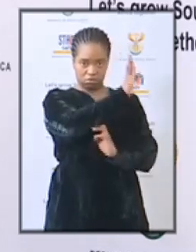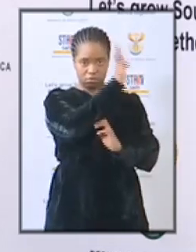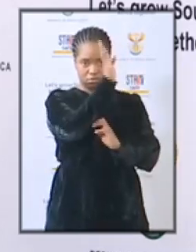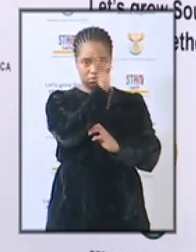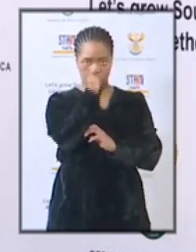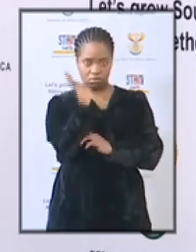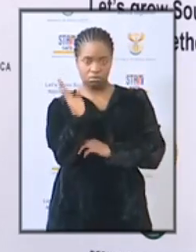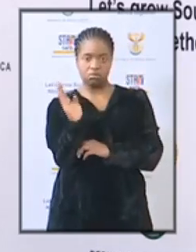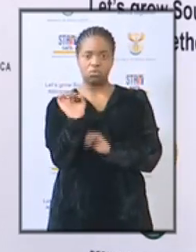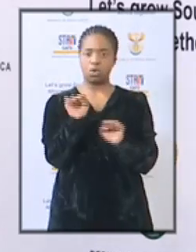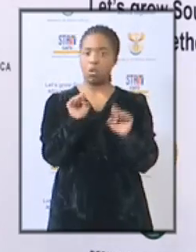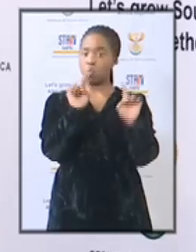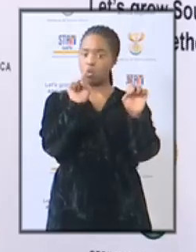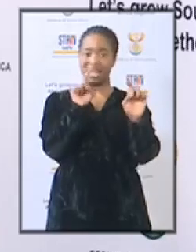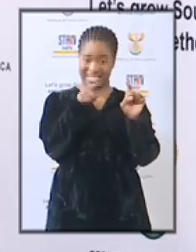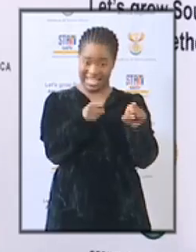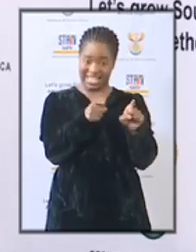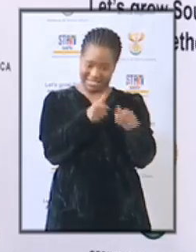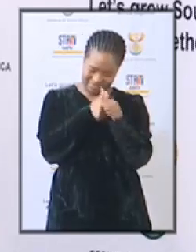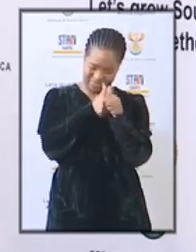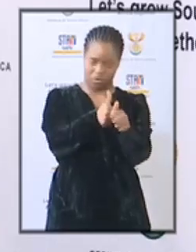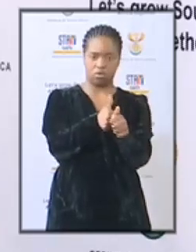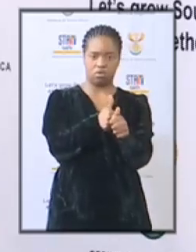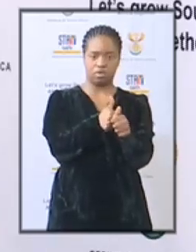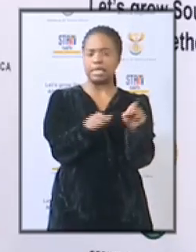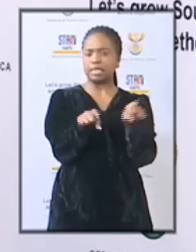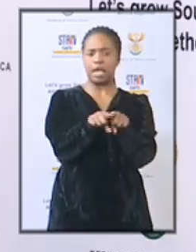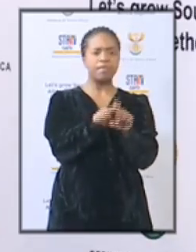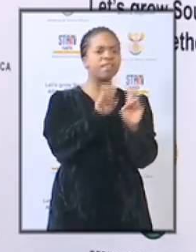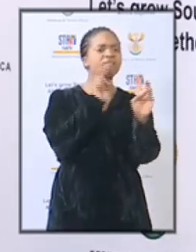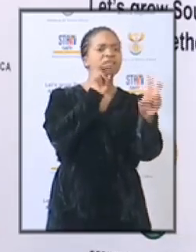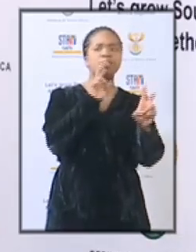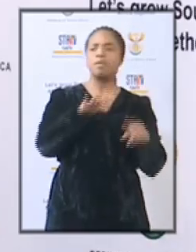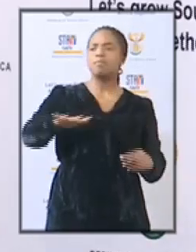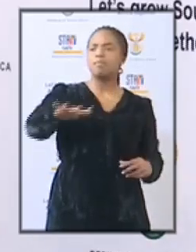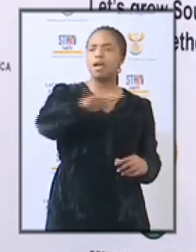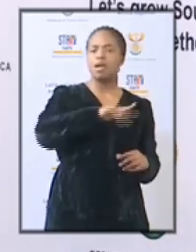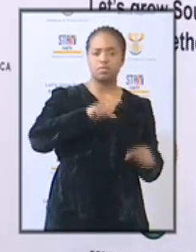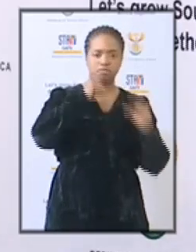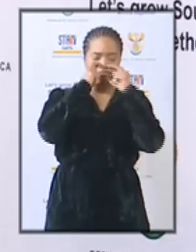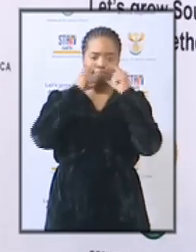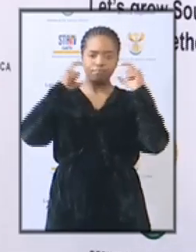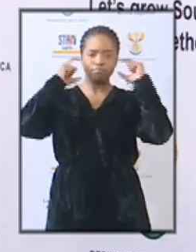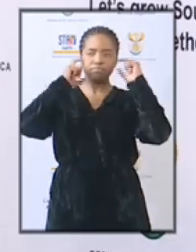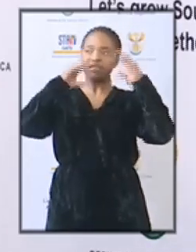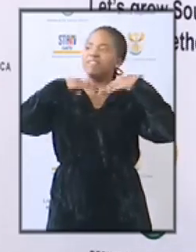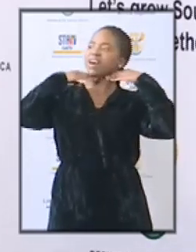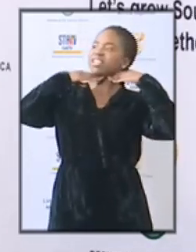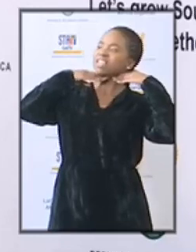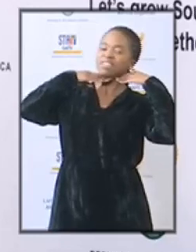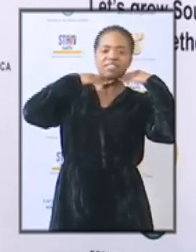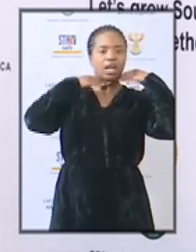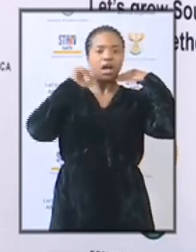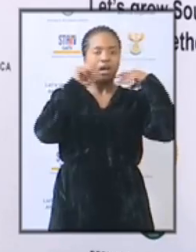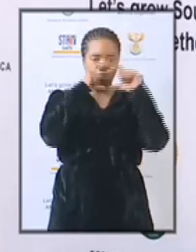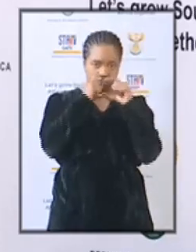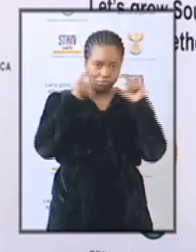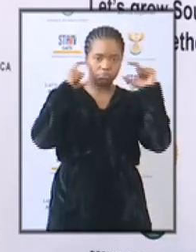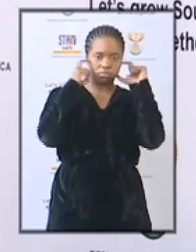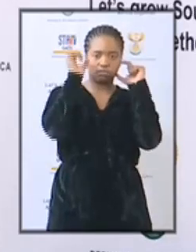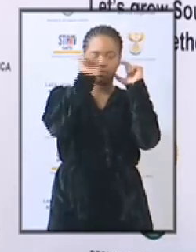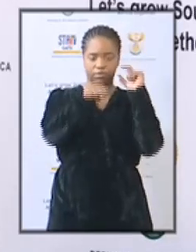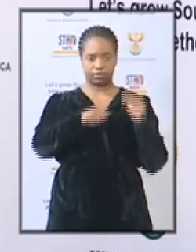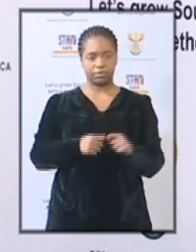is no exemption. As they do the visits, they must always wear their masks. Provide